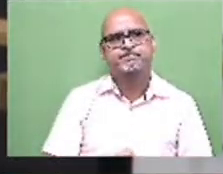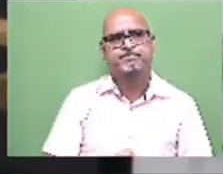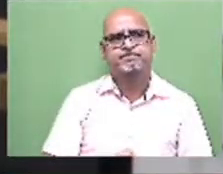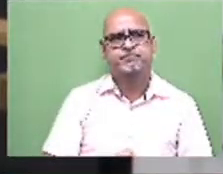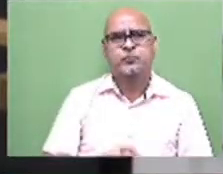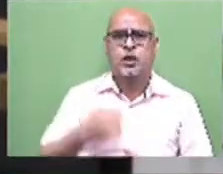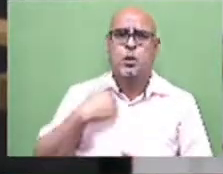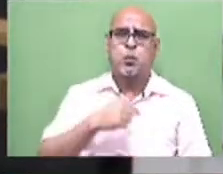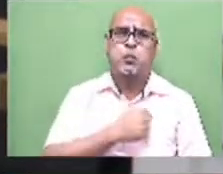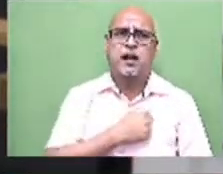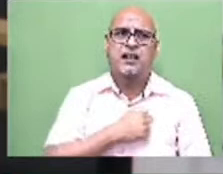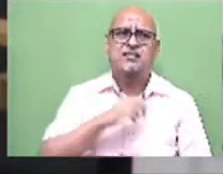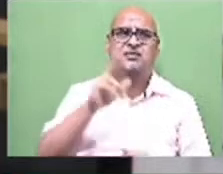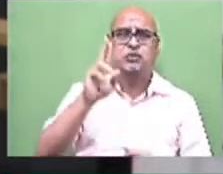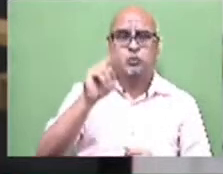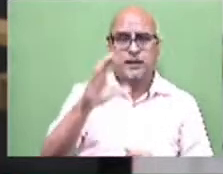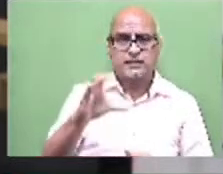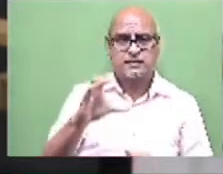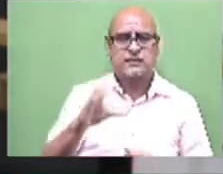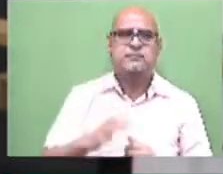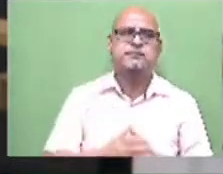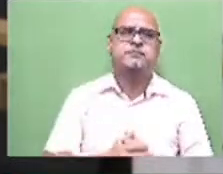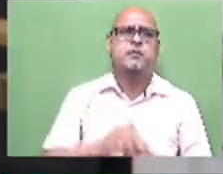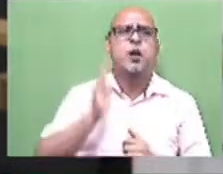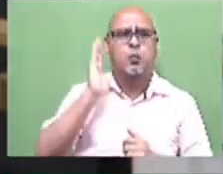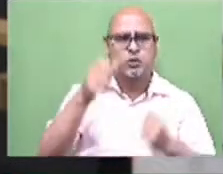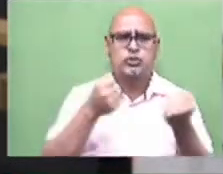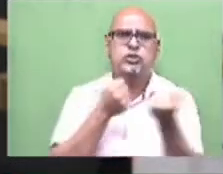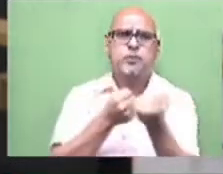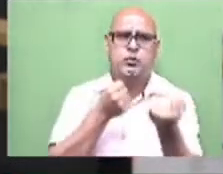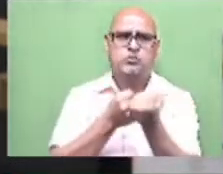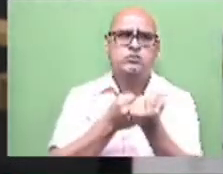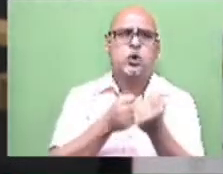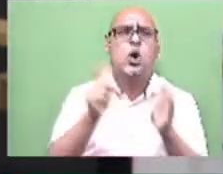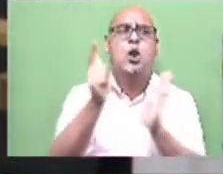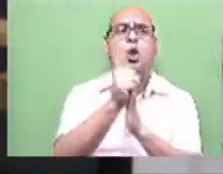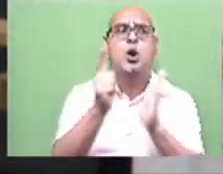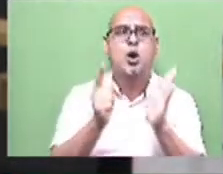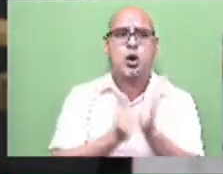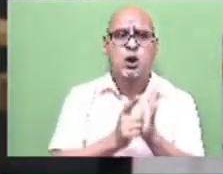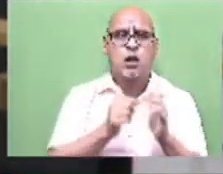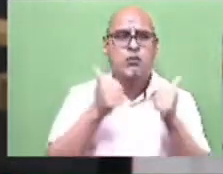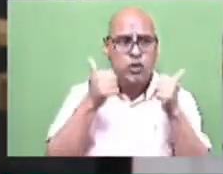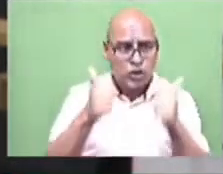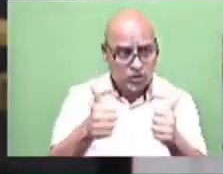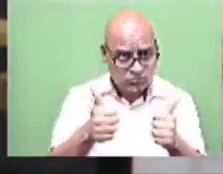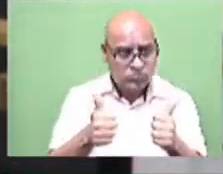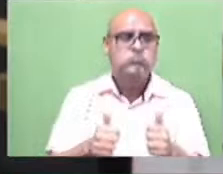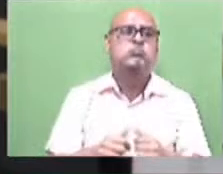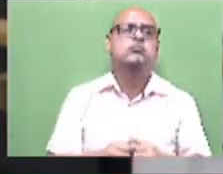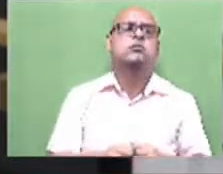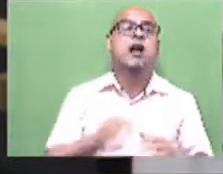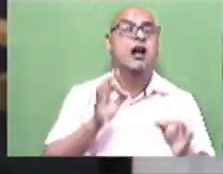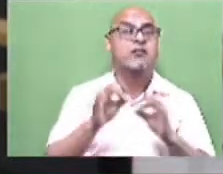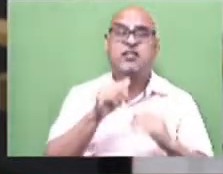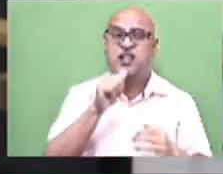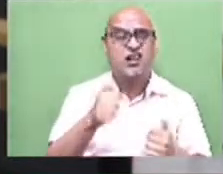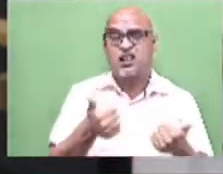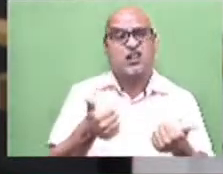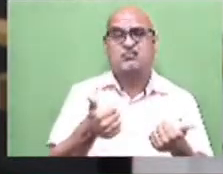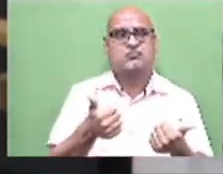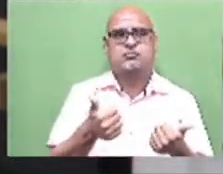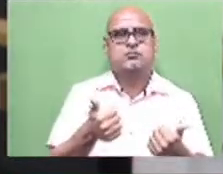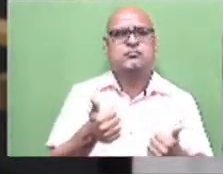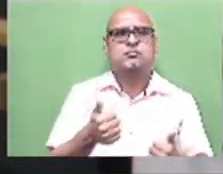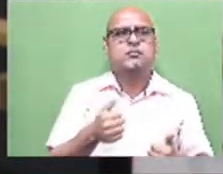we will support good law and good legislation. And in this particular instance, Madam President, we will try our best to fix this